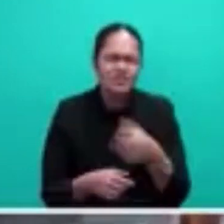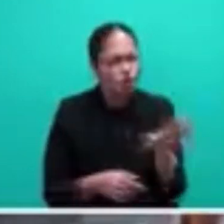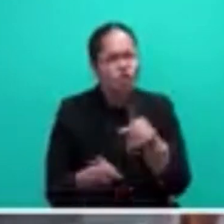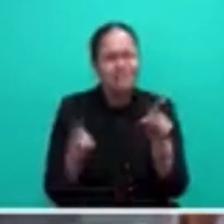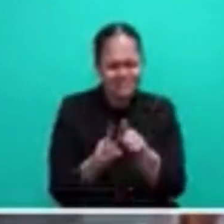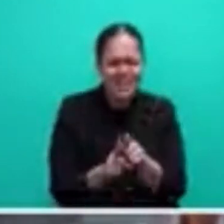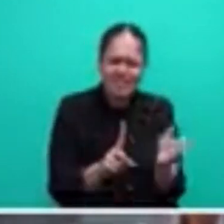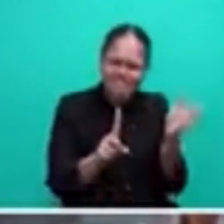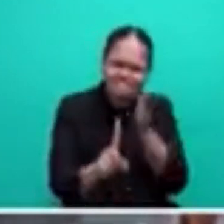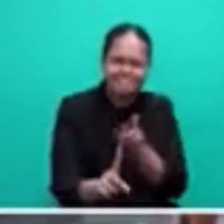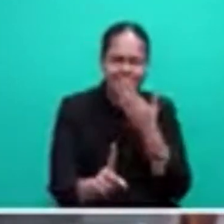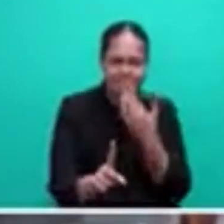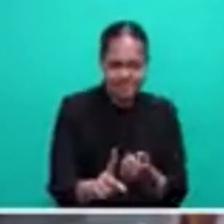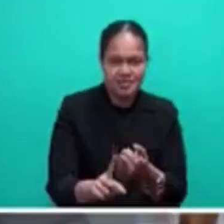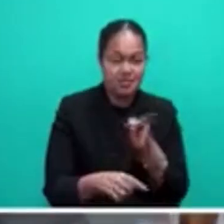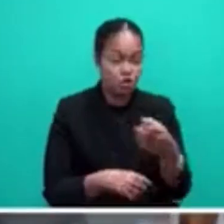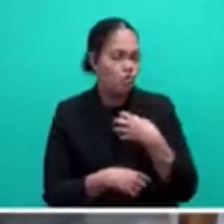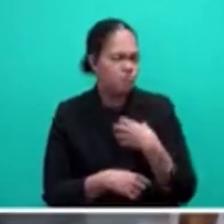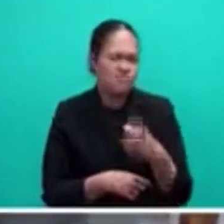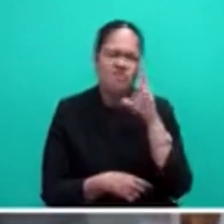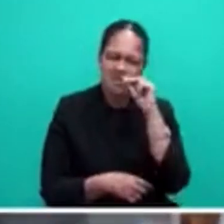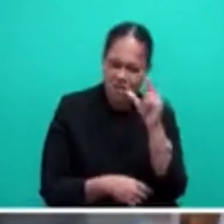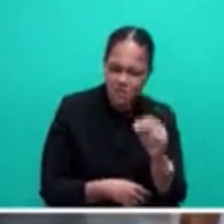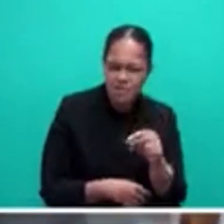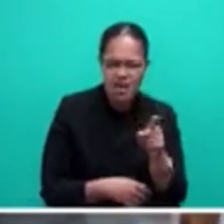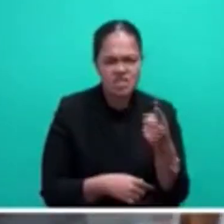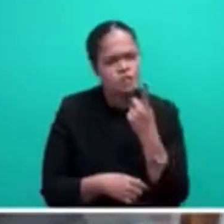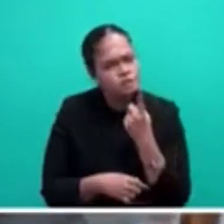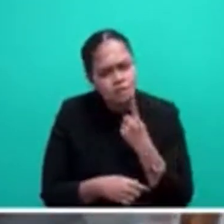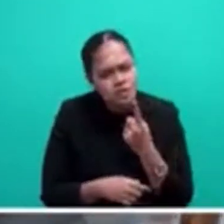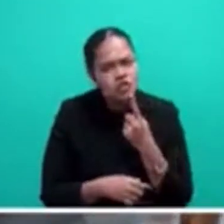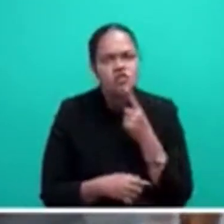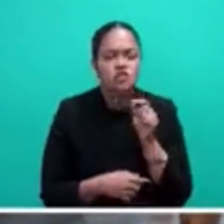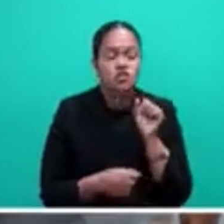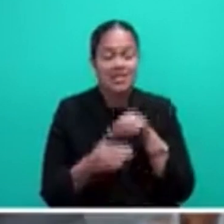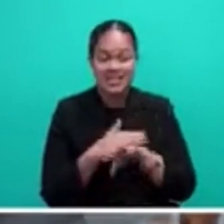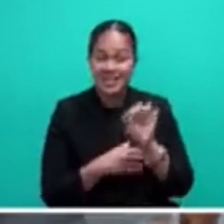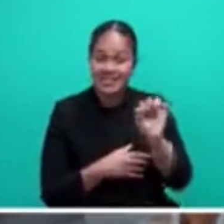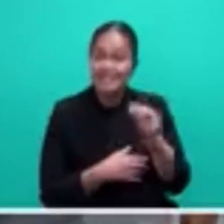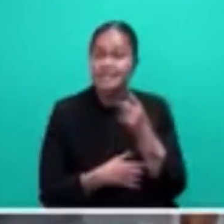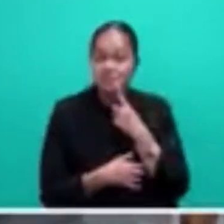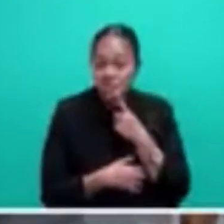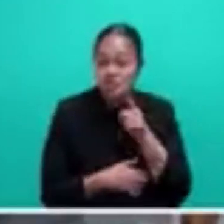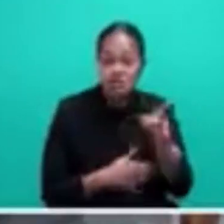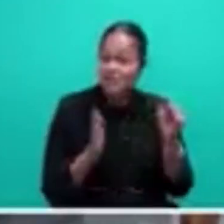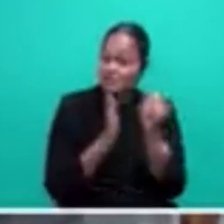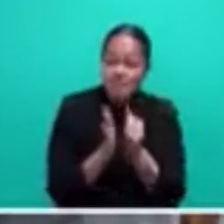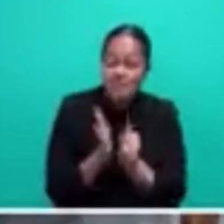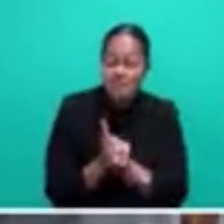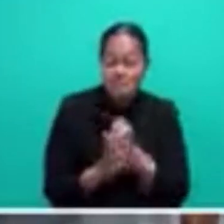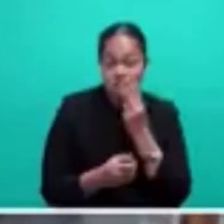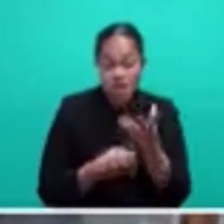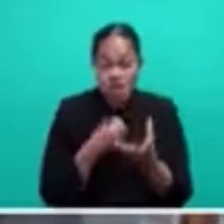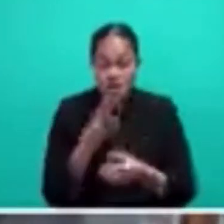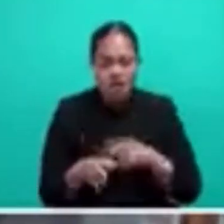please. He is more than capable, and in his speech, he is stately, and he's all